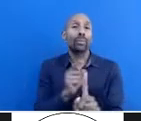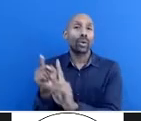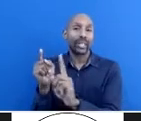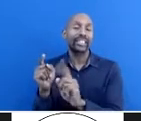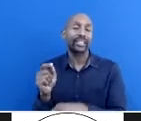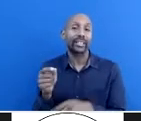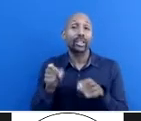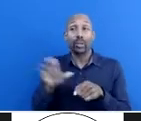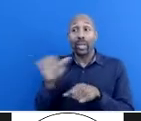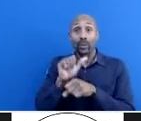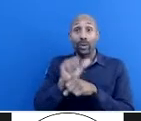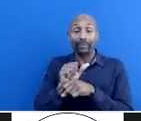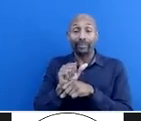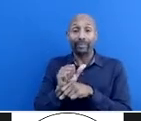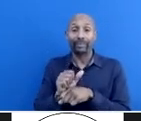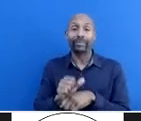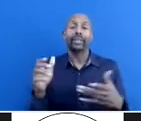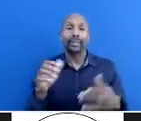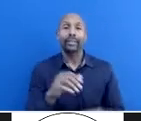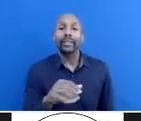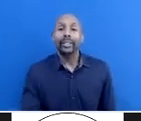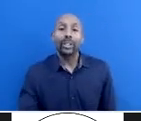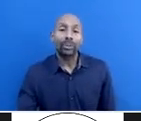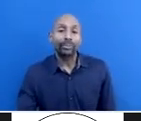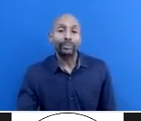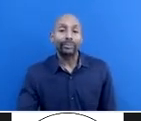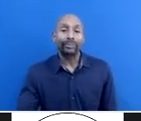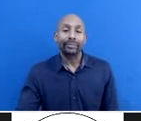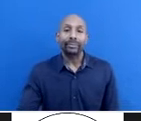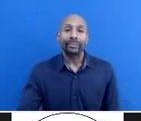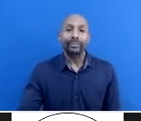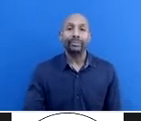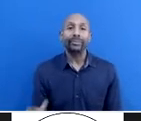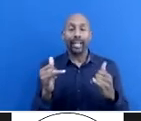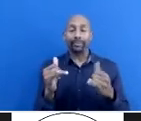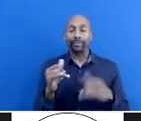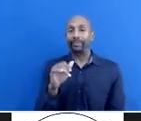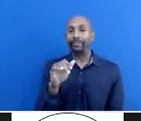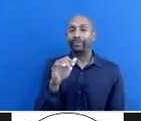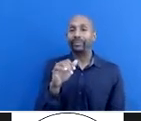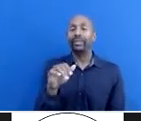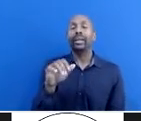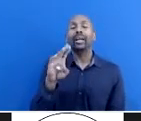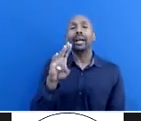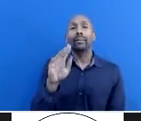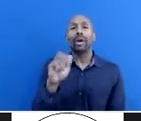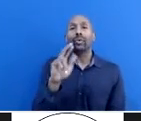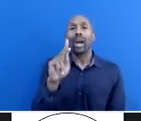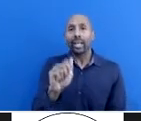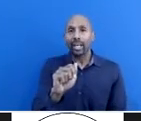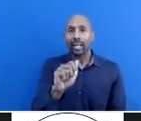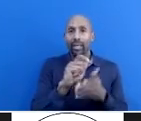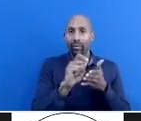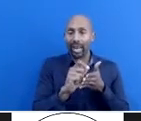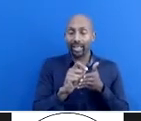work, Blues People, he makes this argument about how we ought to understand the emergence of a